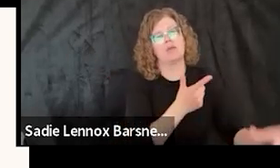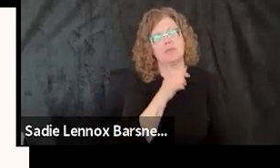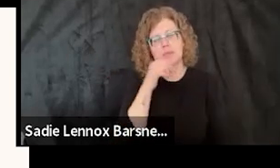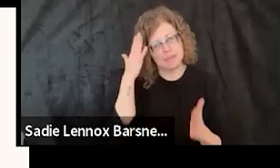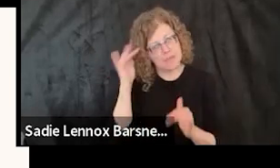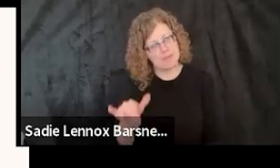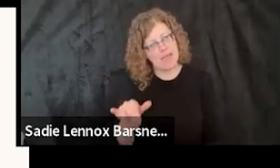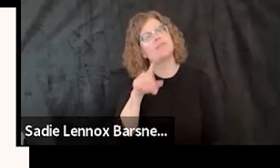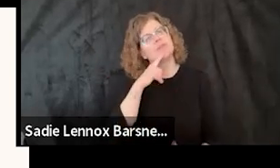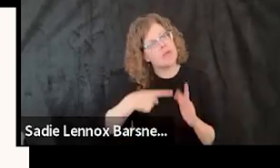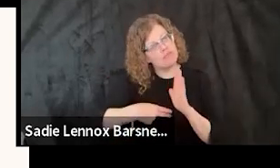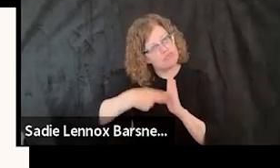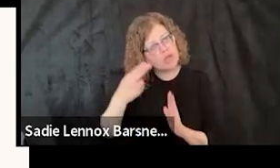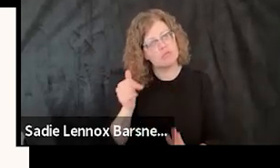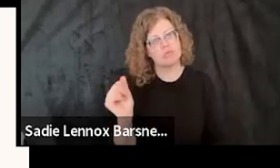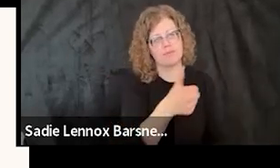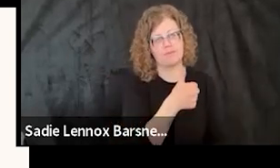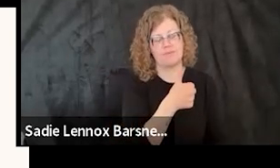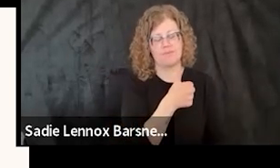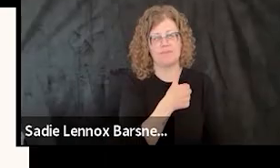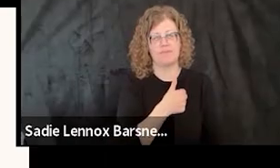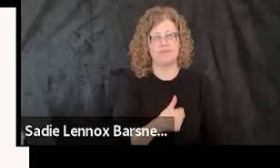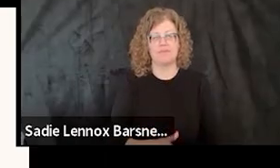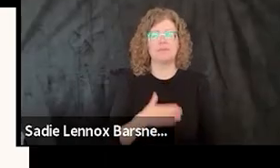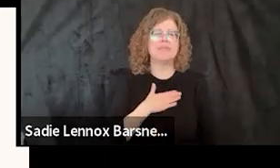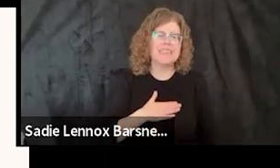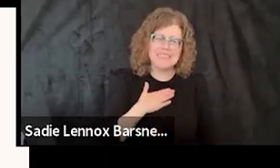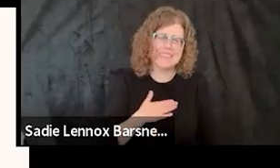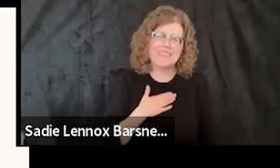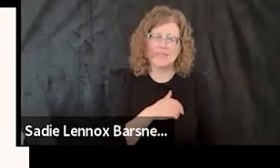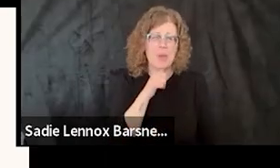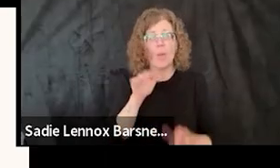write or represent yourself in a way that you think assessors might want to see.